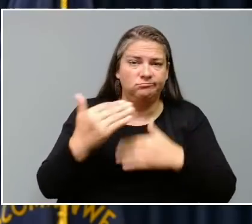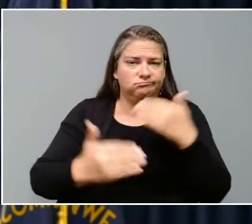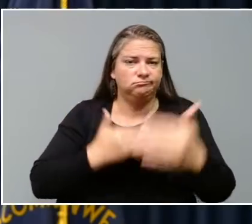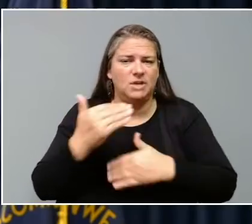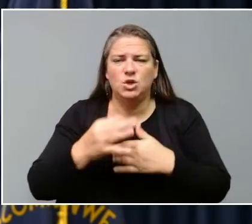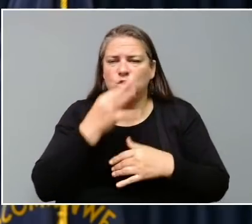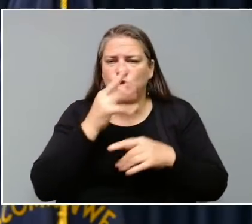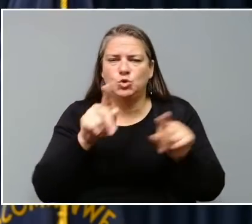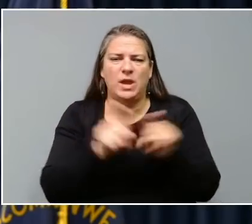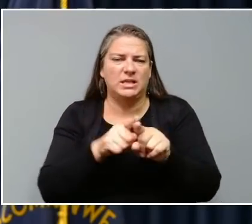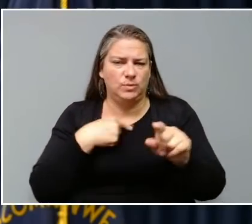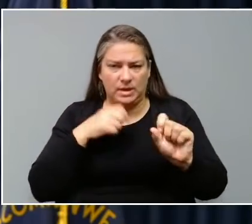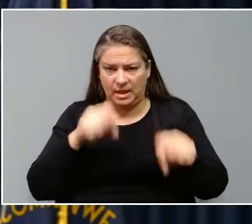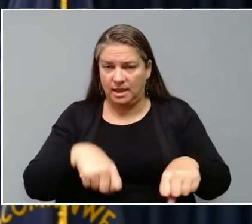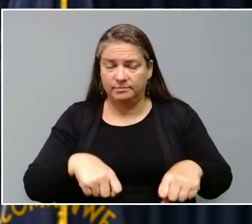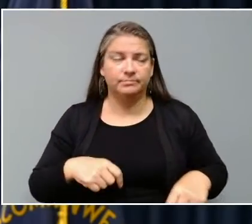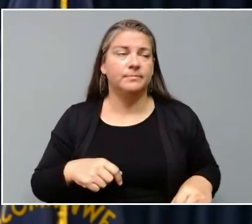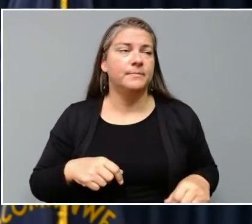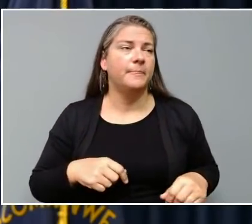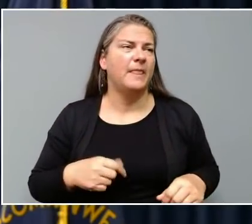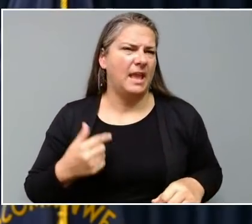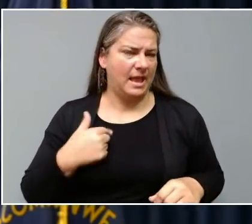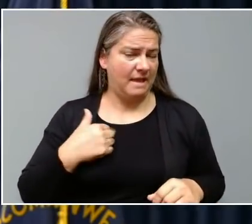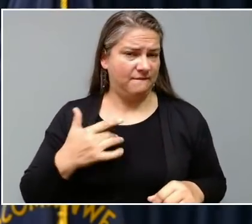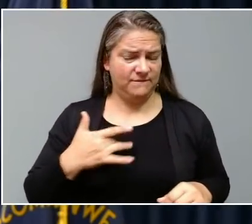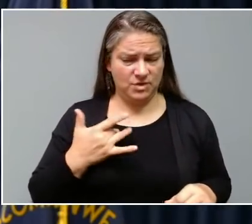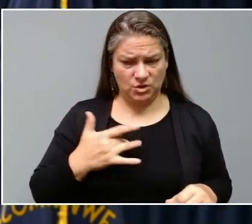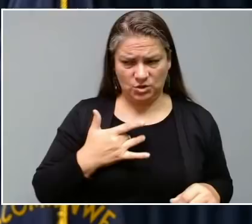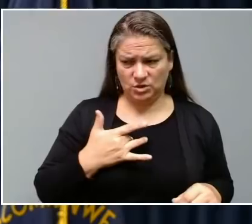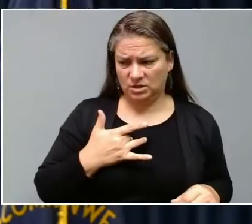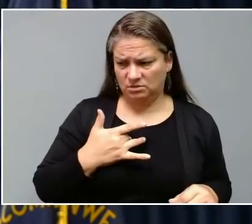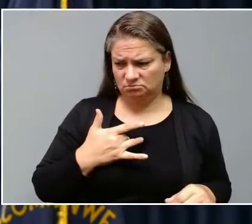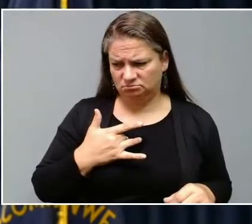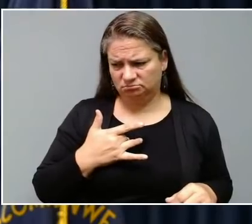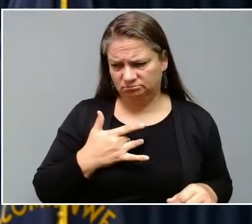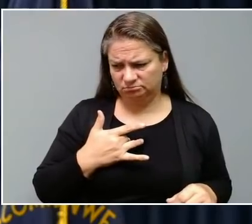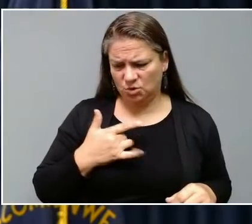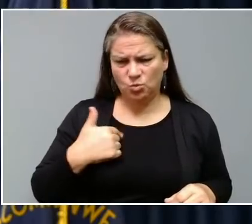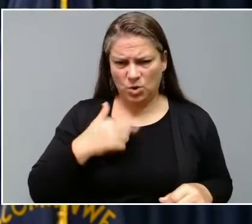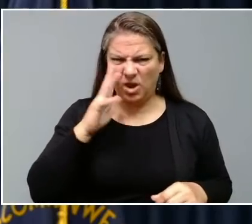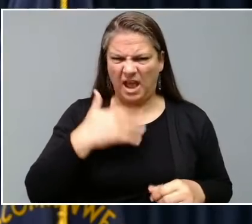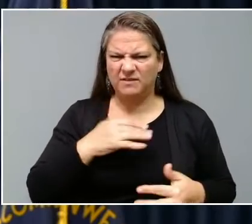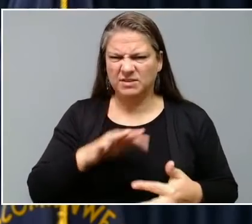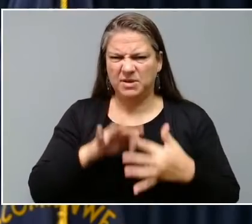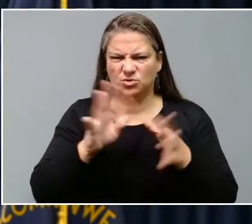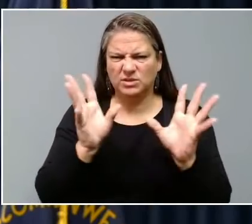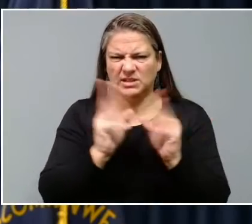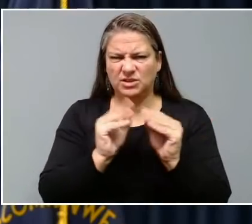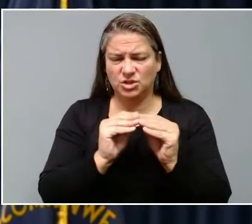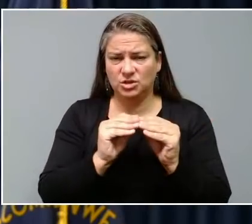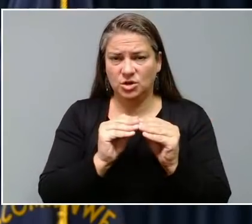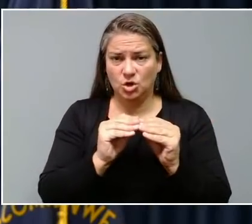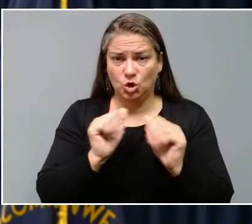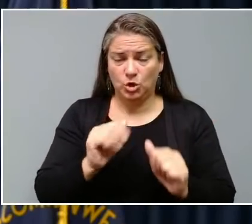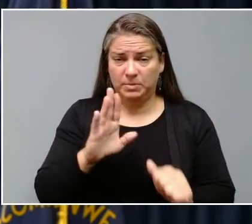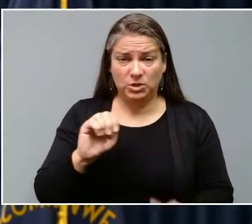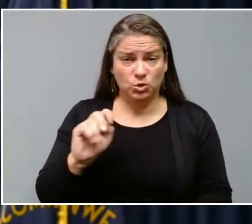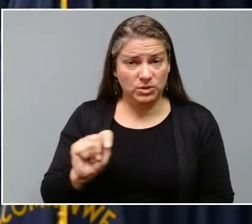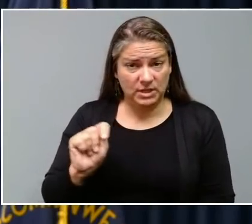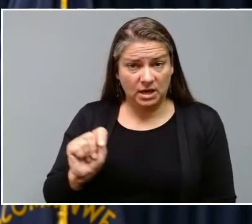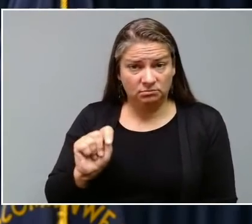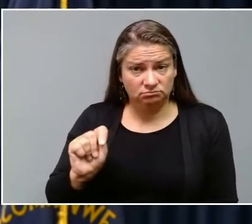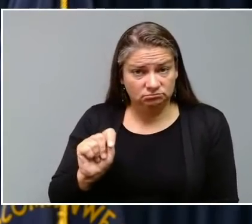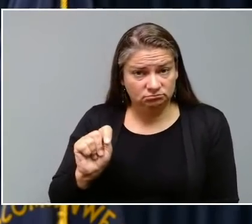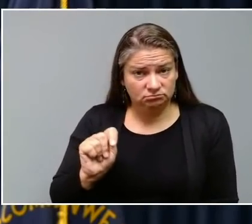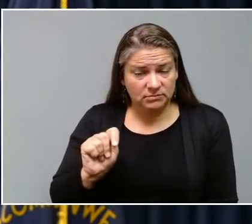we would hope. I believe that it is certainly possible that we have a special session as early as Tuesday, but that's not